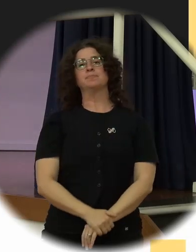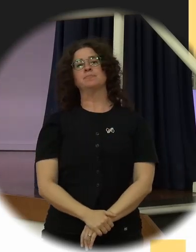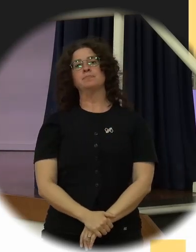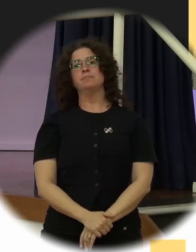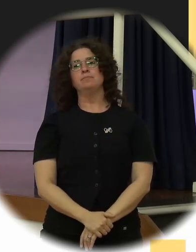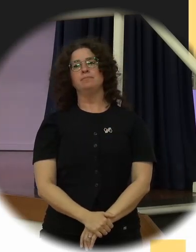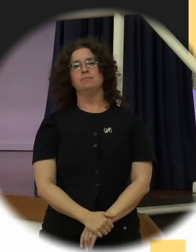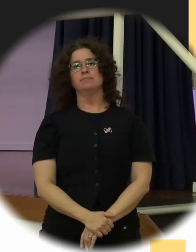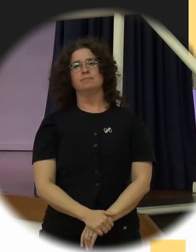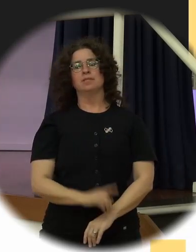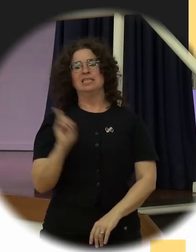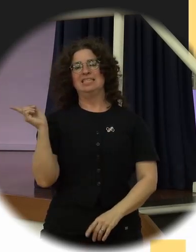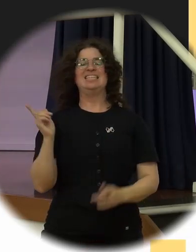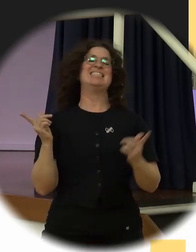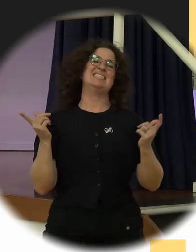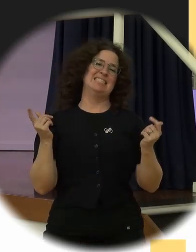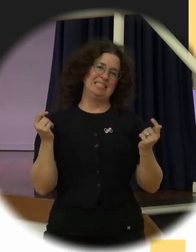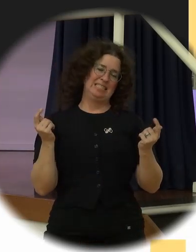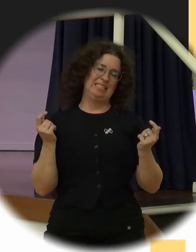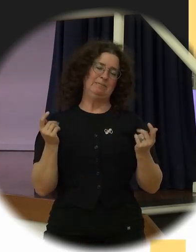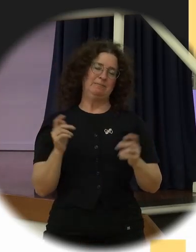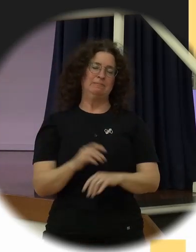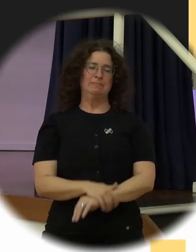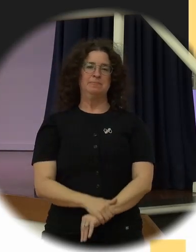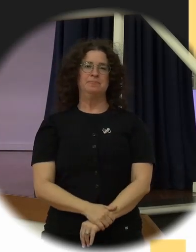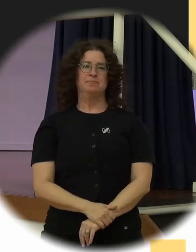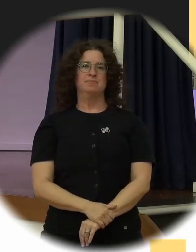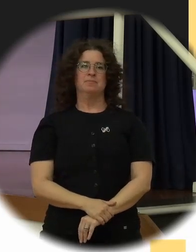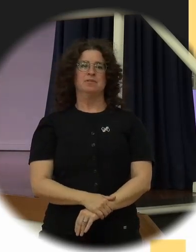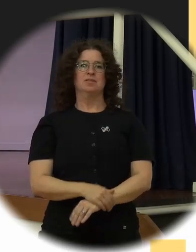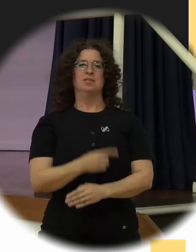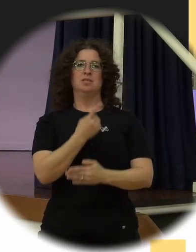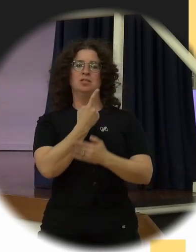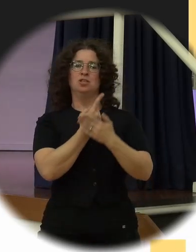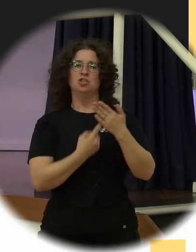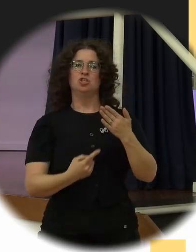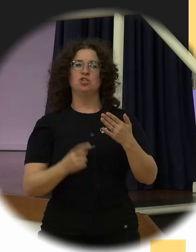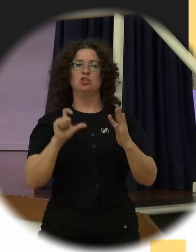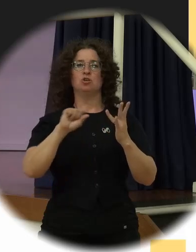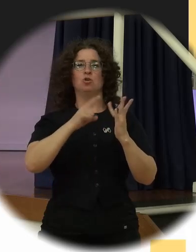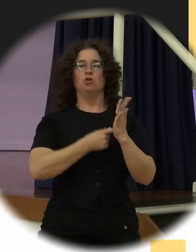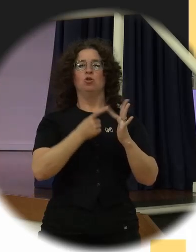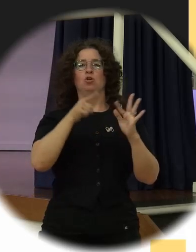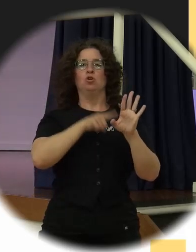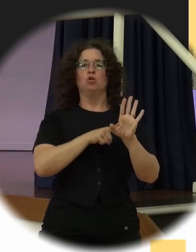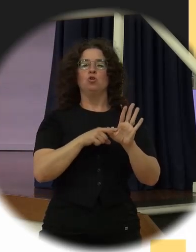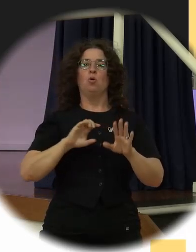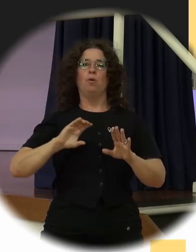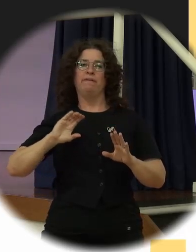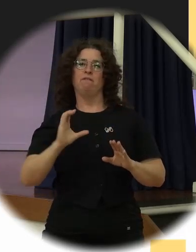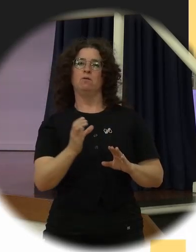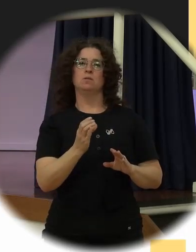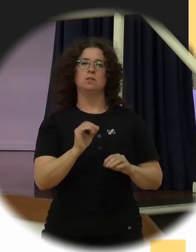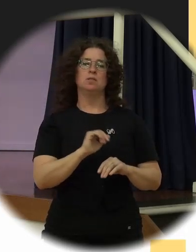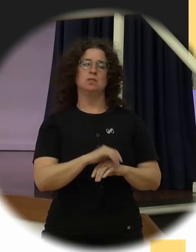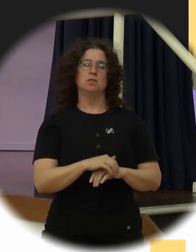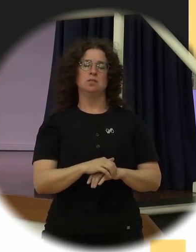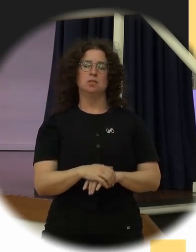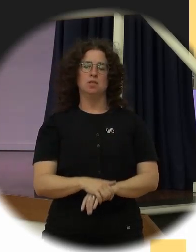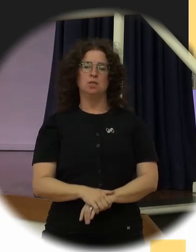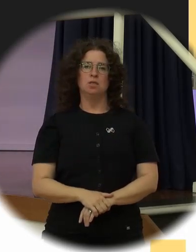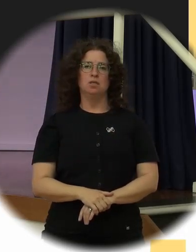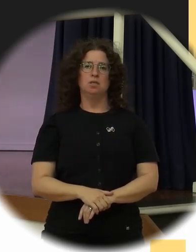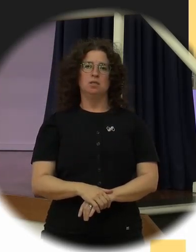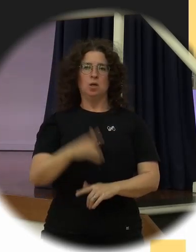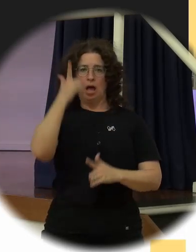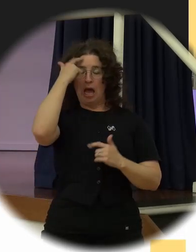So this is a very simple concept. It's just query forces. There's going to be multiples of these that run. But the basic